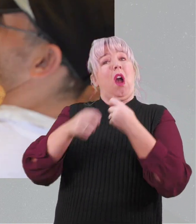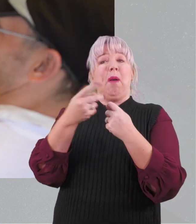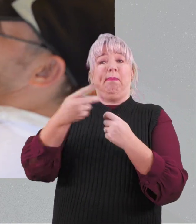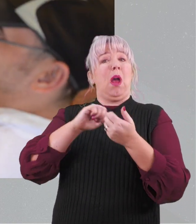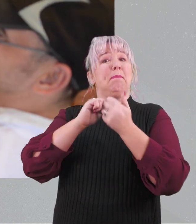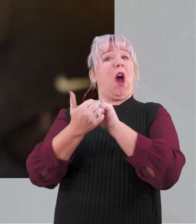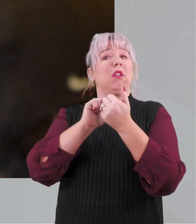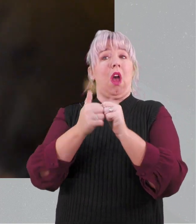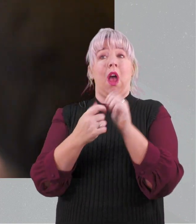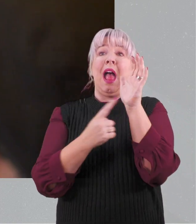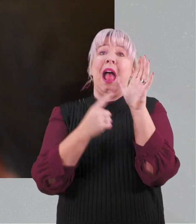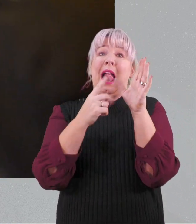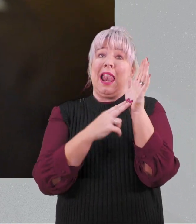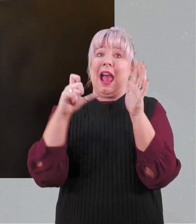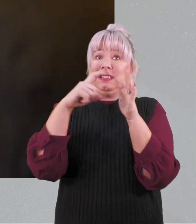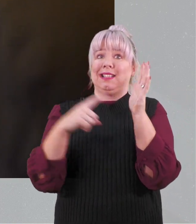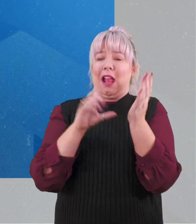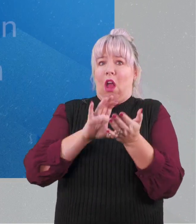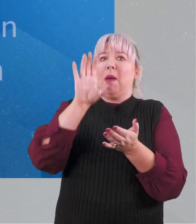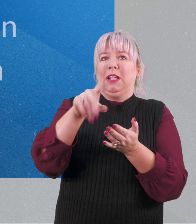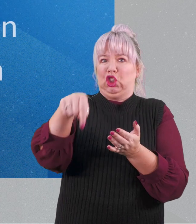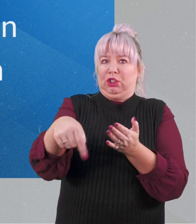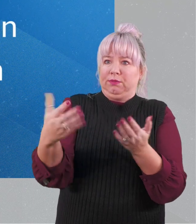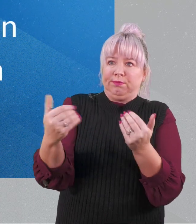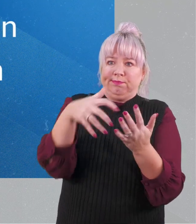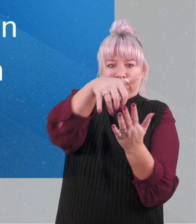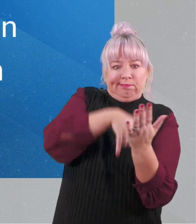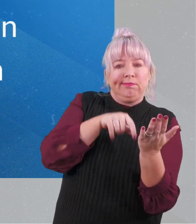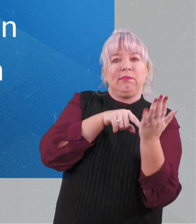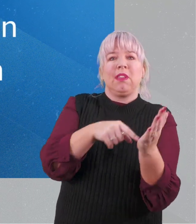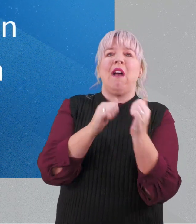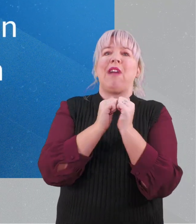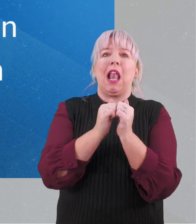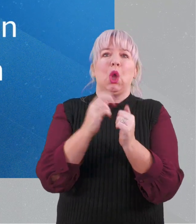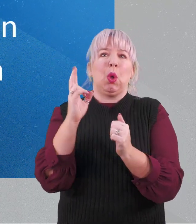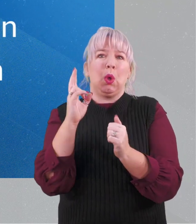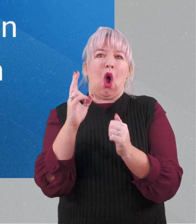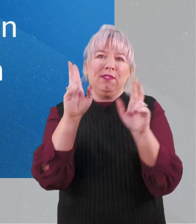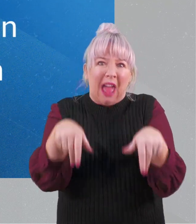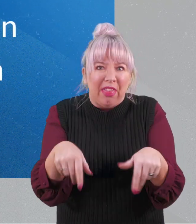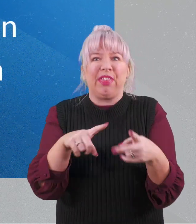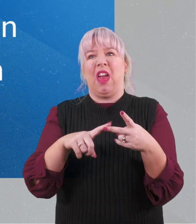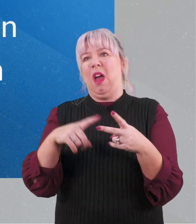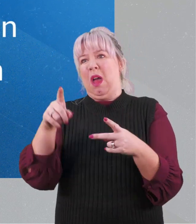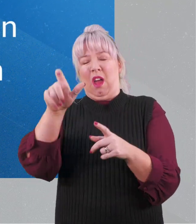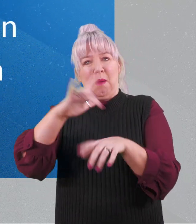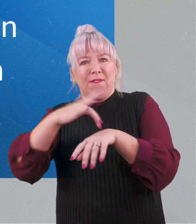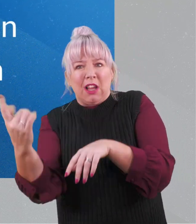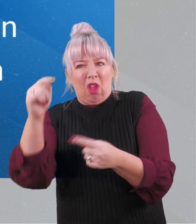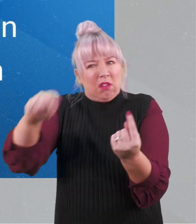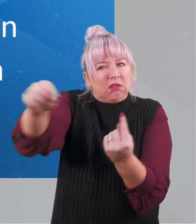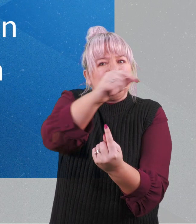as partners. The Lancet Commission on the Value of Death convened experts in health and social